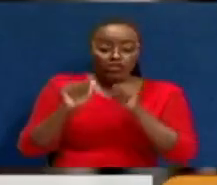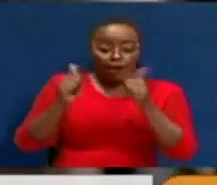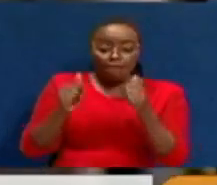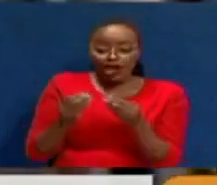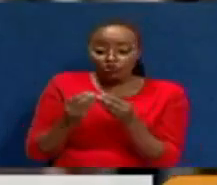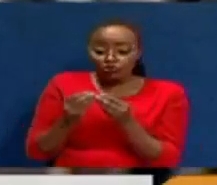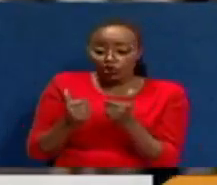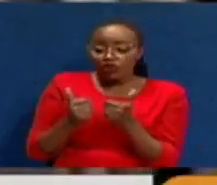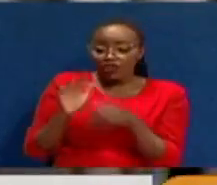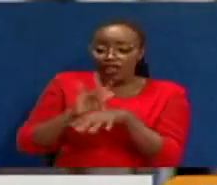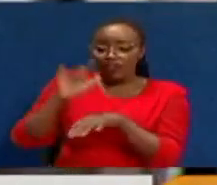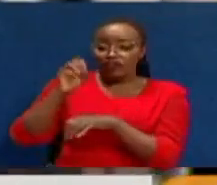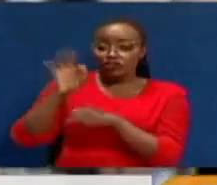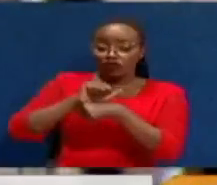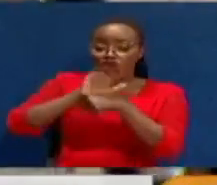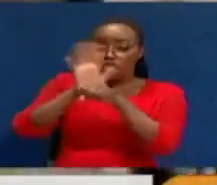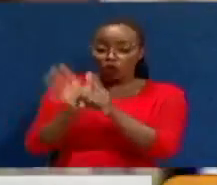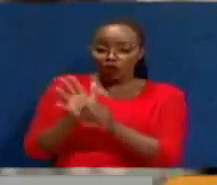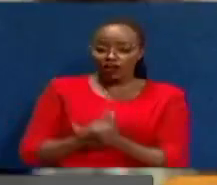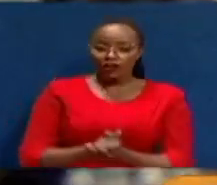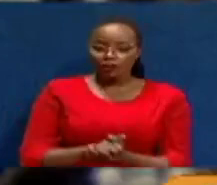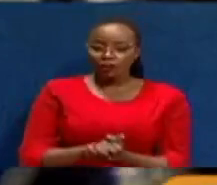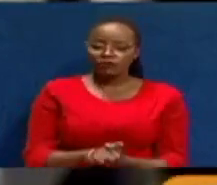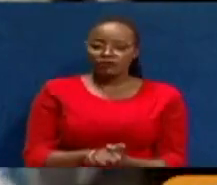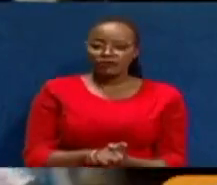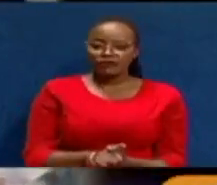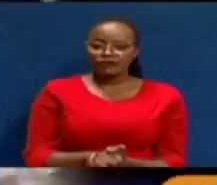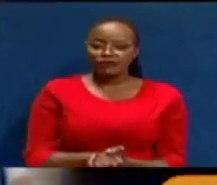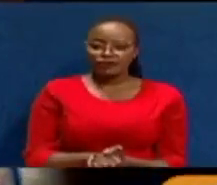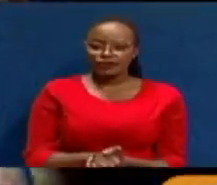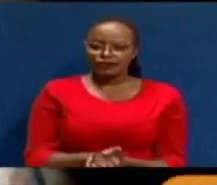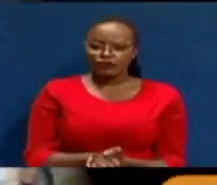recover from the effects of the COVID-19 pandemic. Faisal Ahmed, Citizen TV, Nairobi.